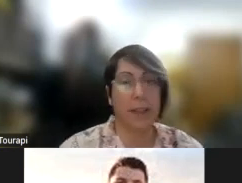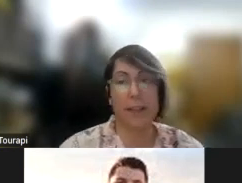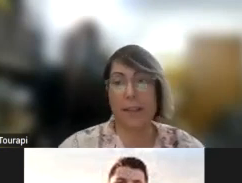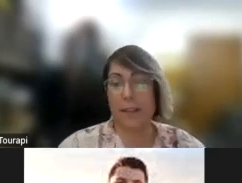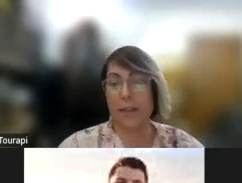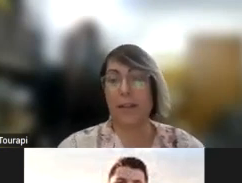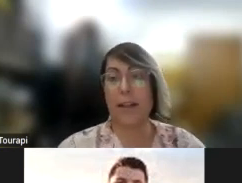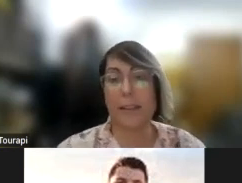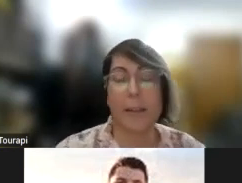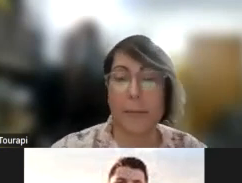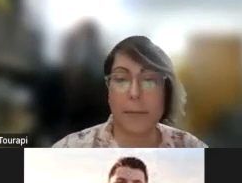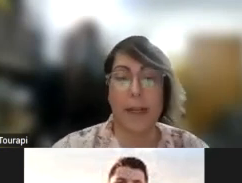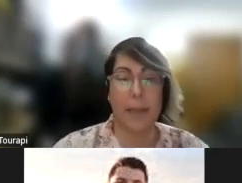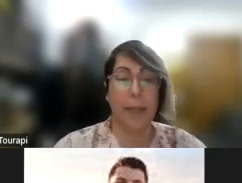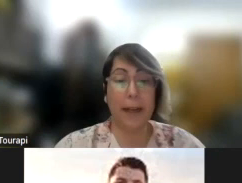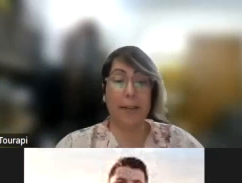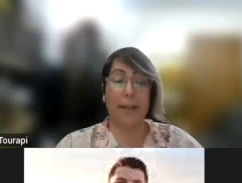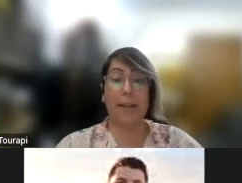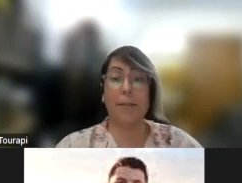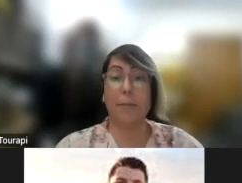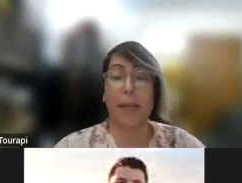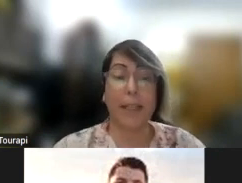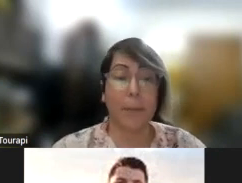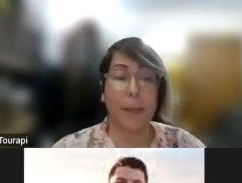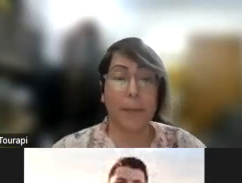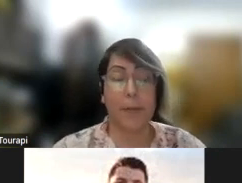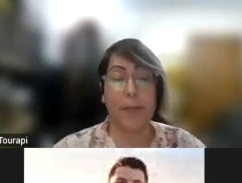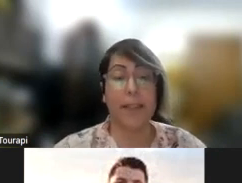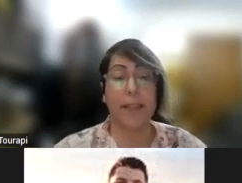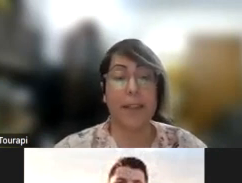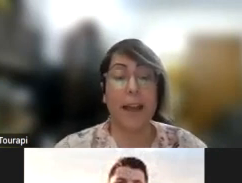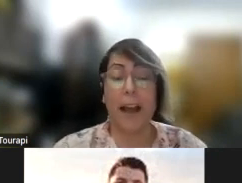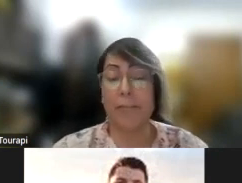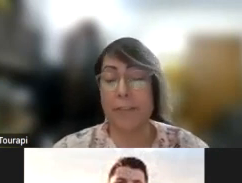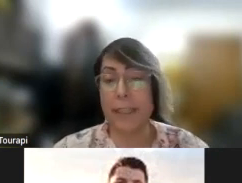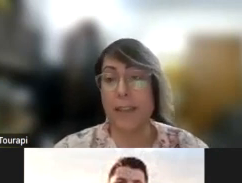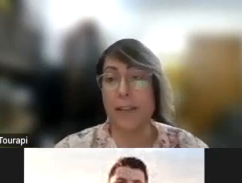important reasons that they start cutting them at Pila, and many people,